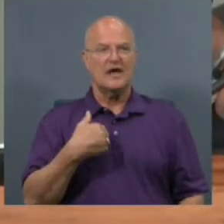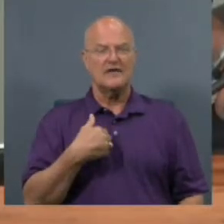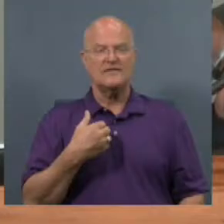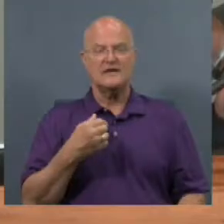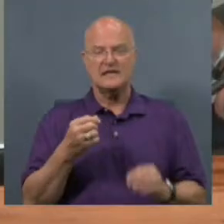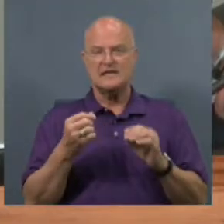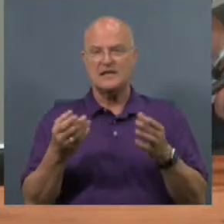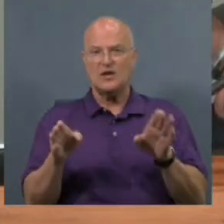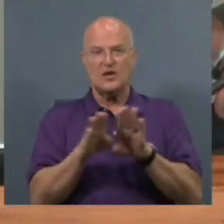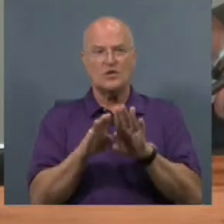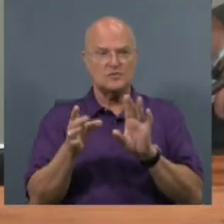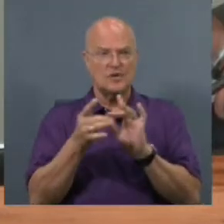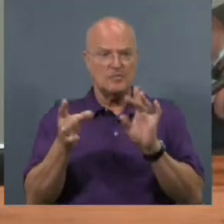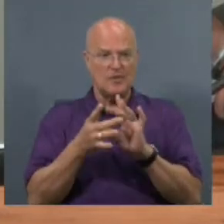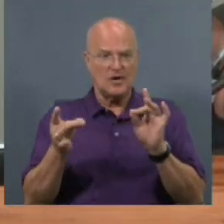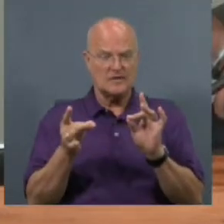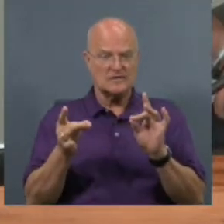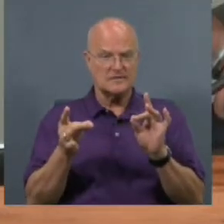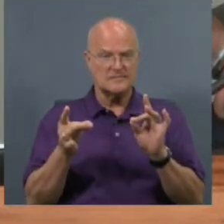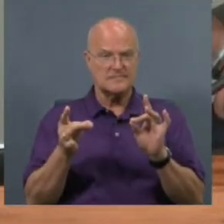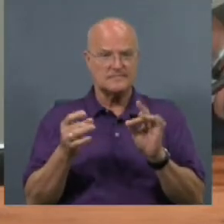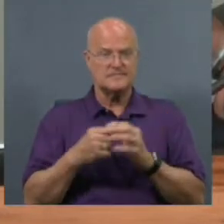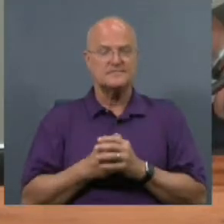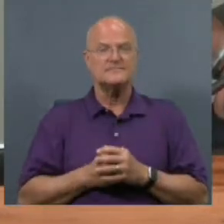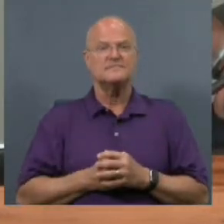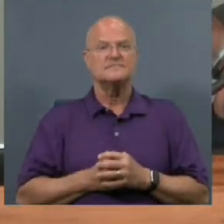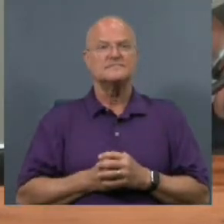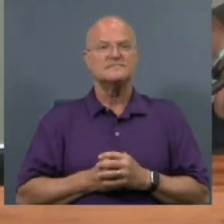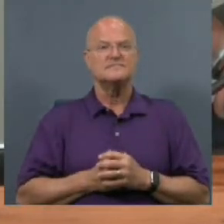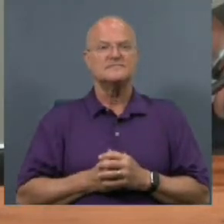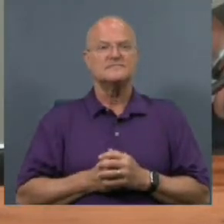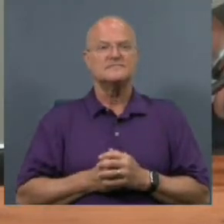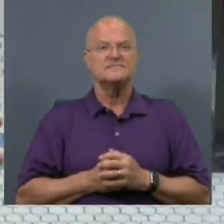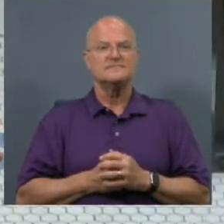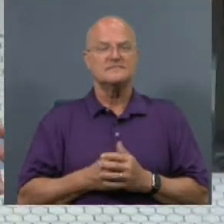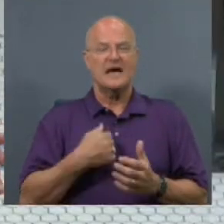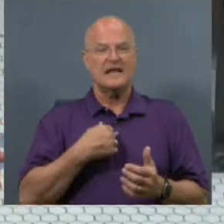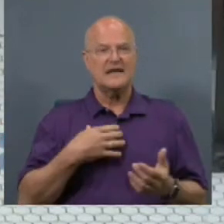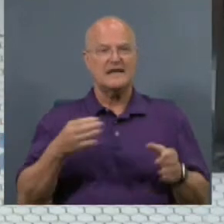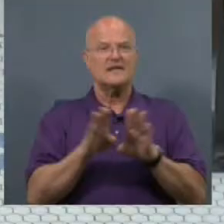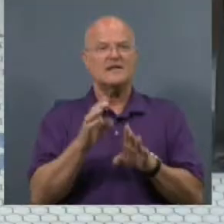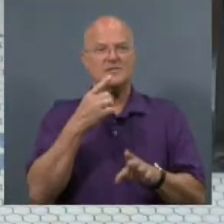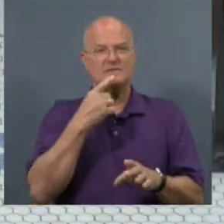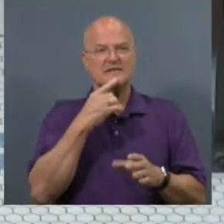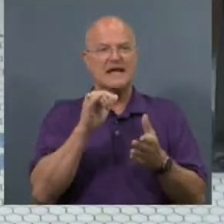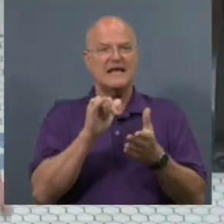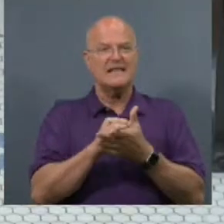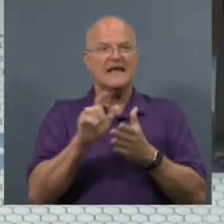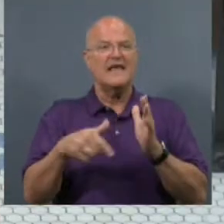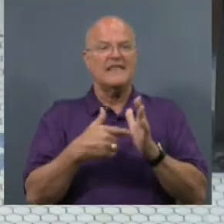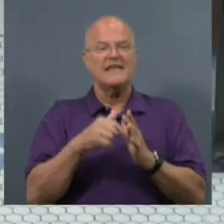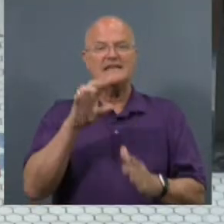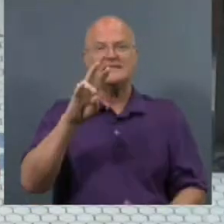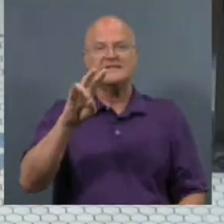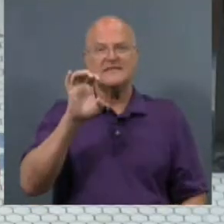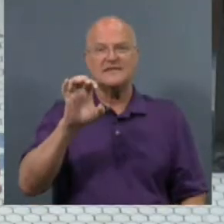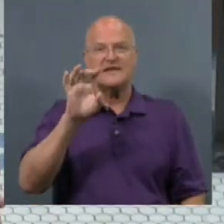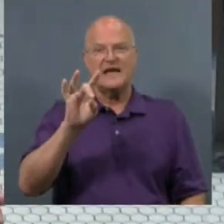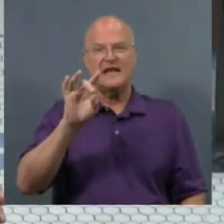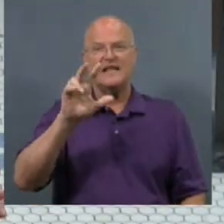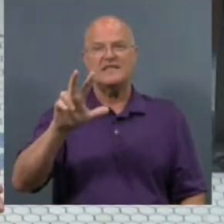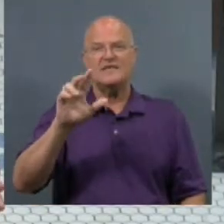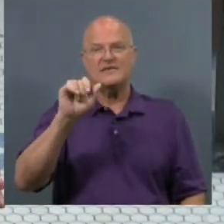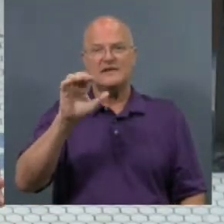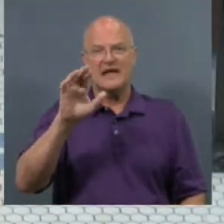have any kind of closing remarks or statements? I'd like to close by just saying that this 783